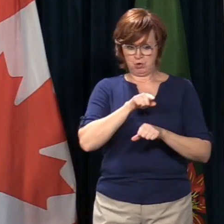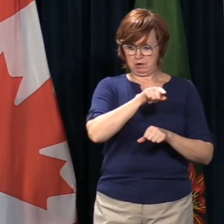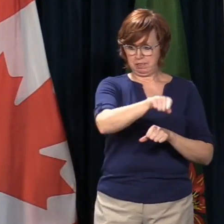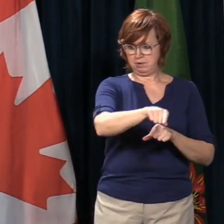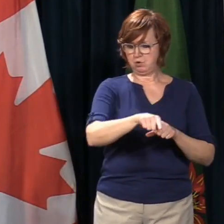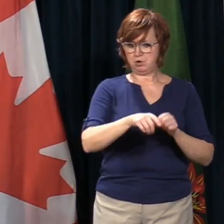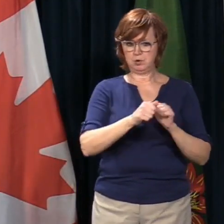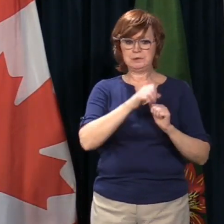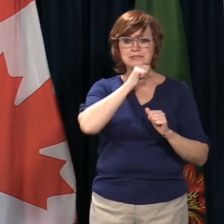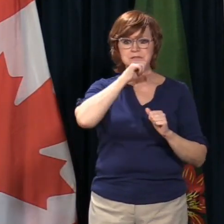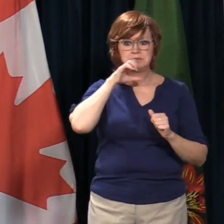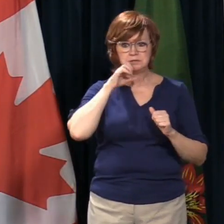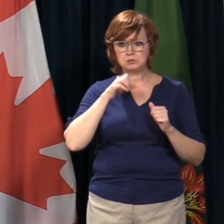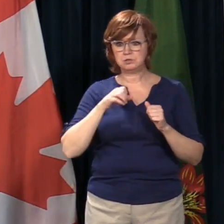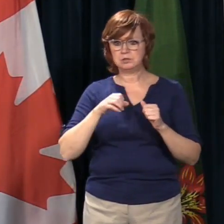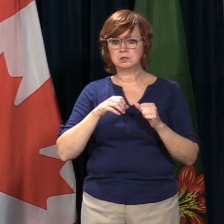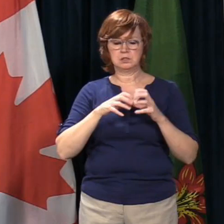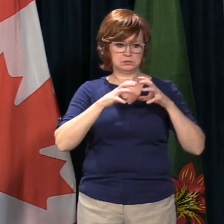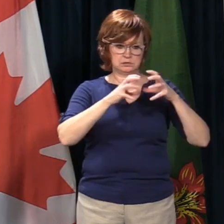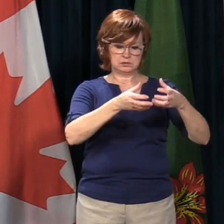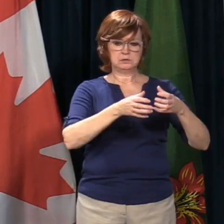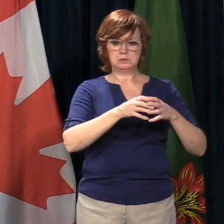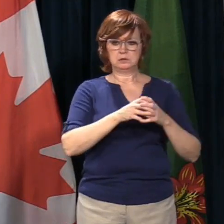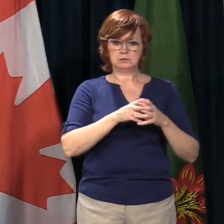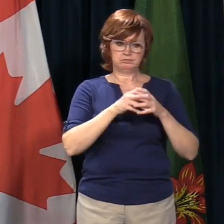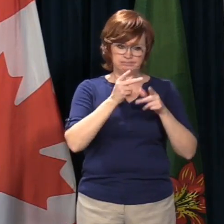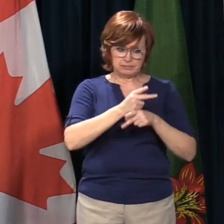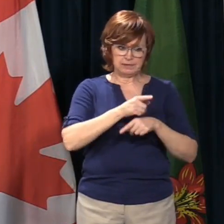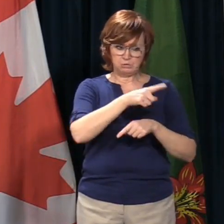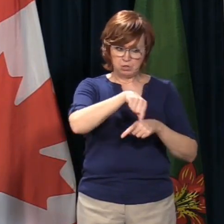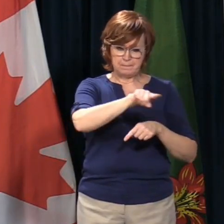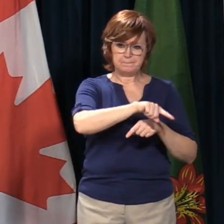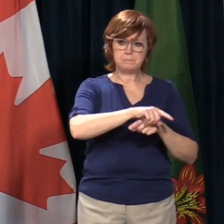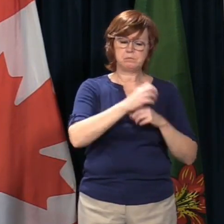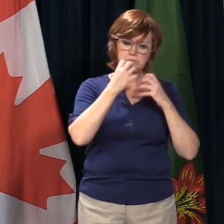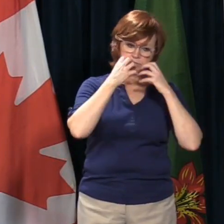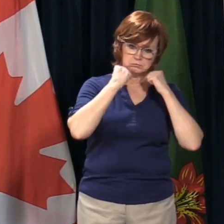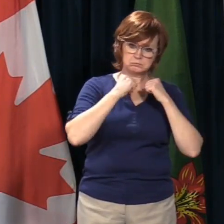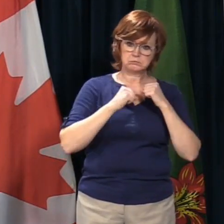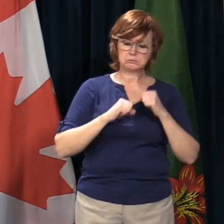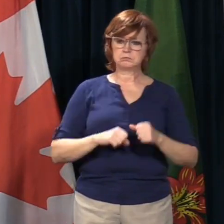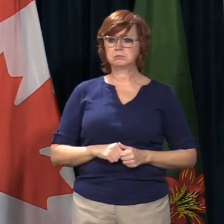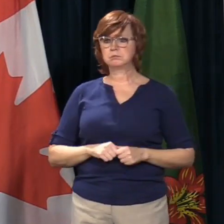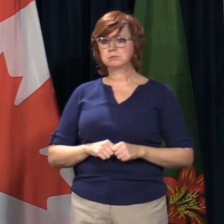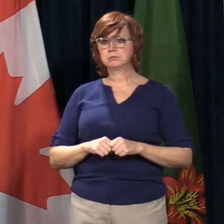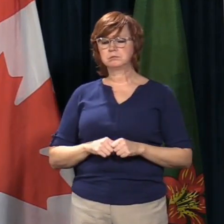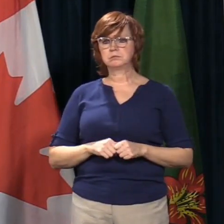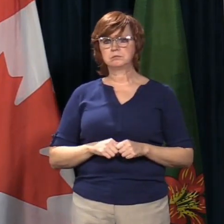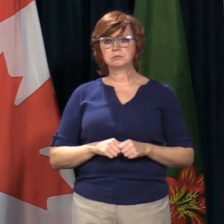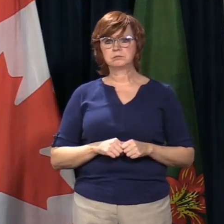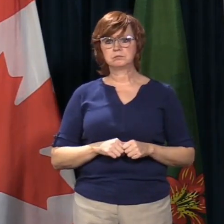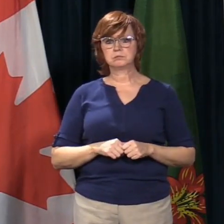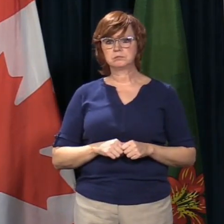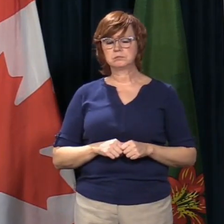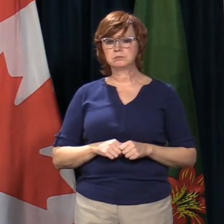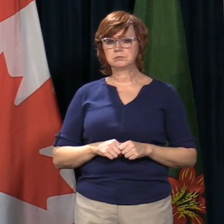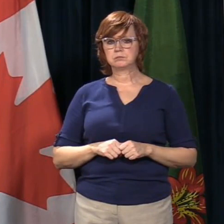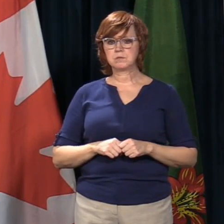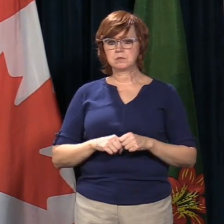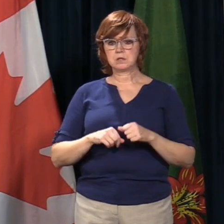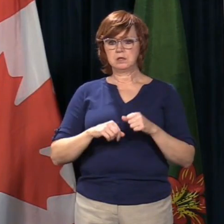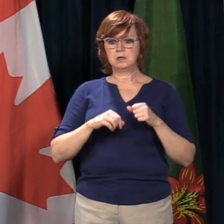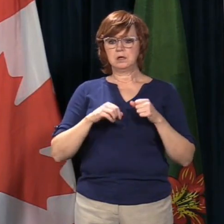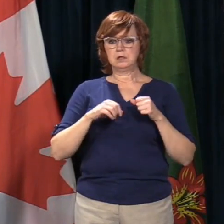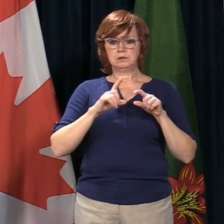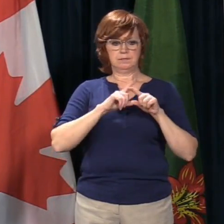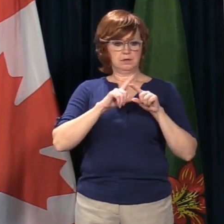long-term care and will be cohorted in those facilities to care for that population, but other ways that seniors can continue to connect with their family and